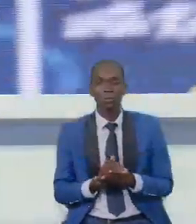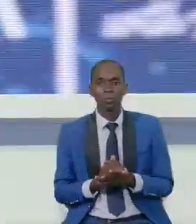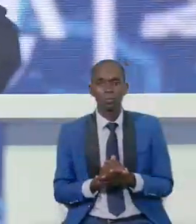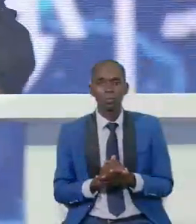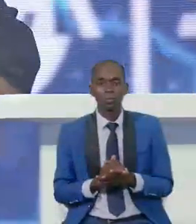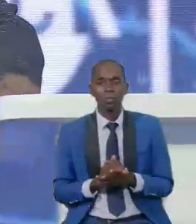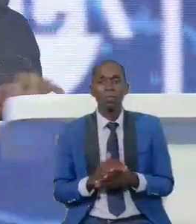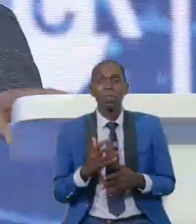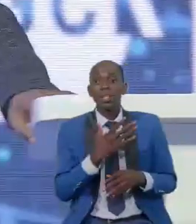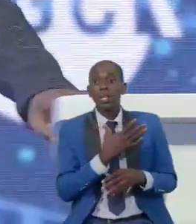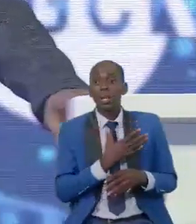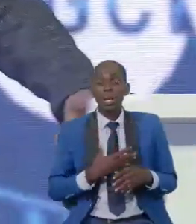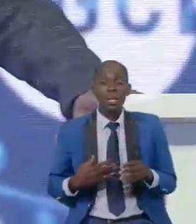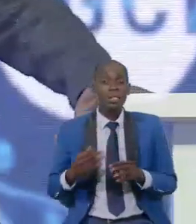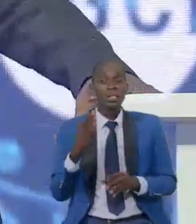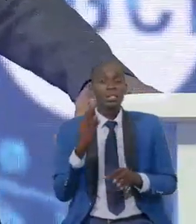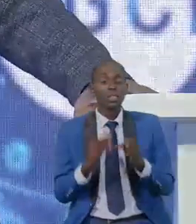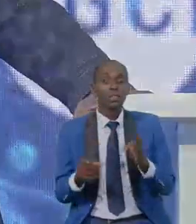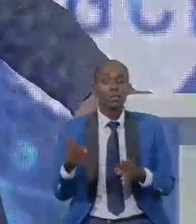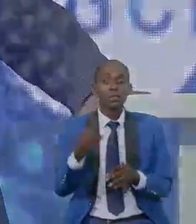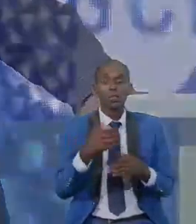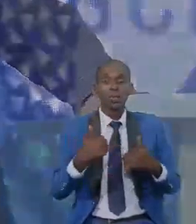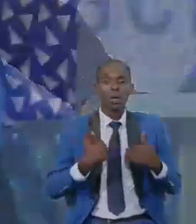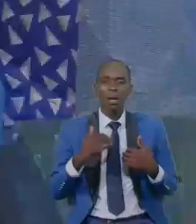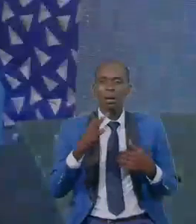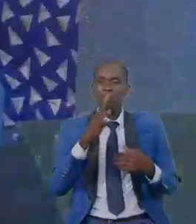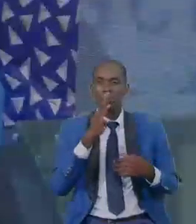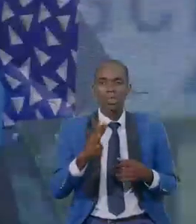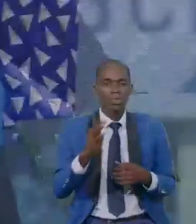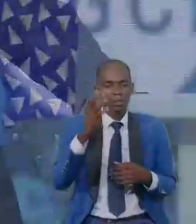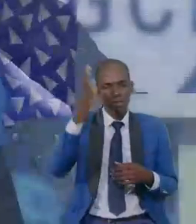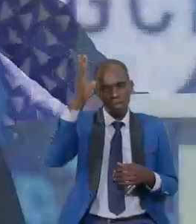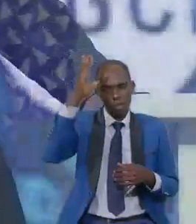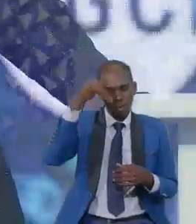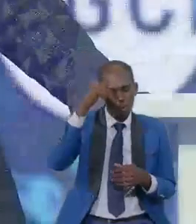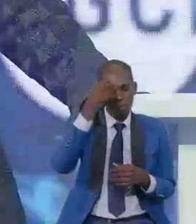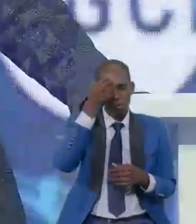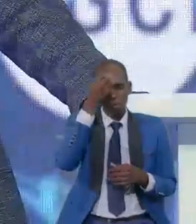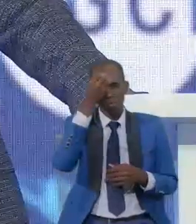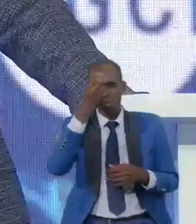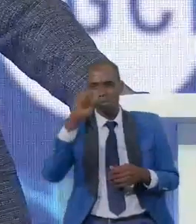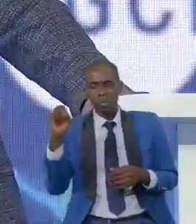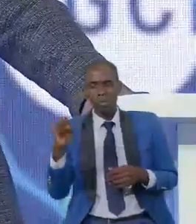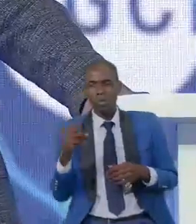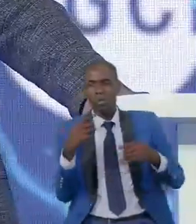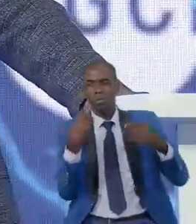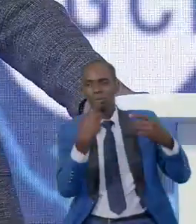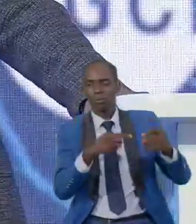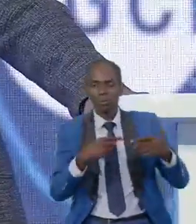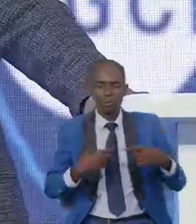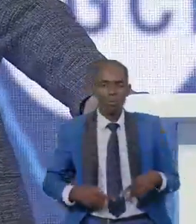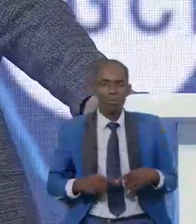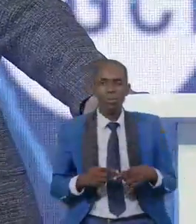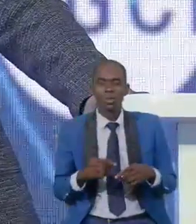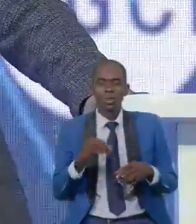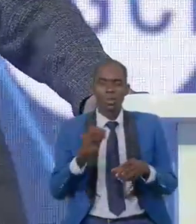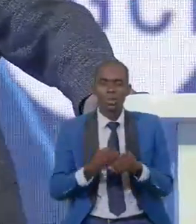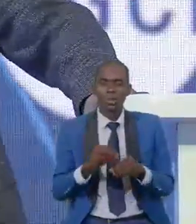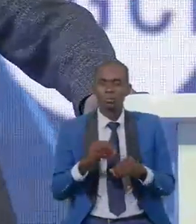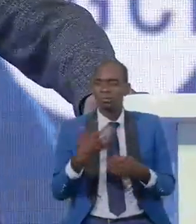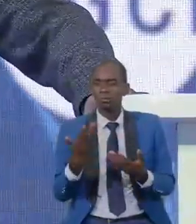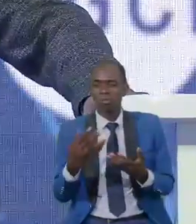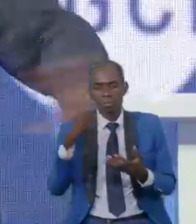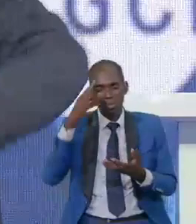And if you have been at loggerheads, at a kind of confusion and fighting,